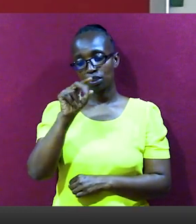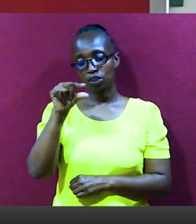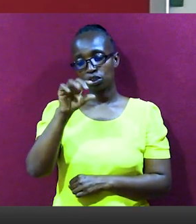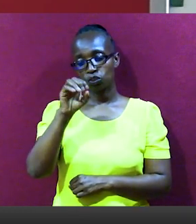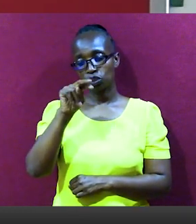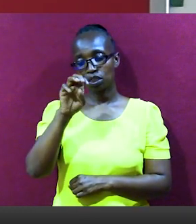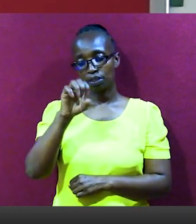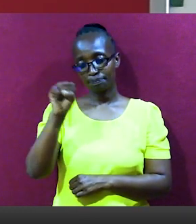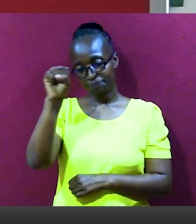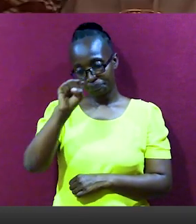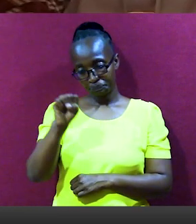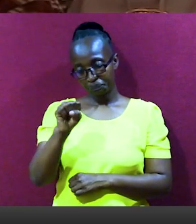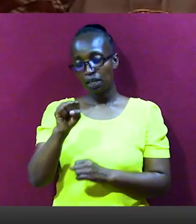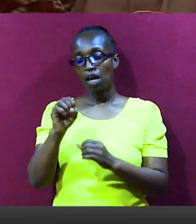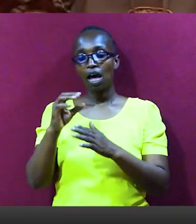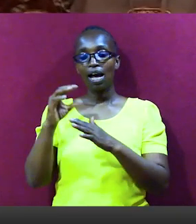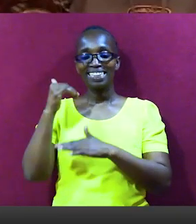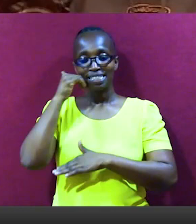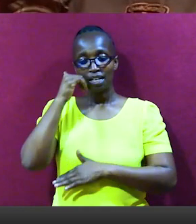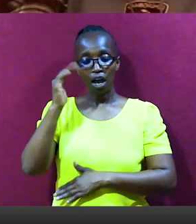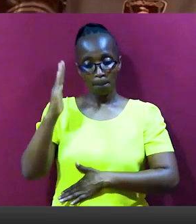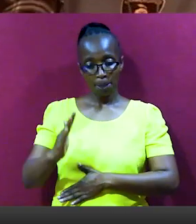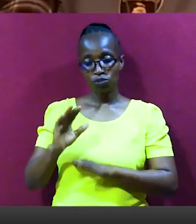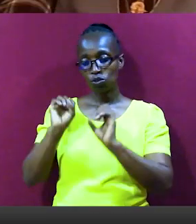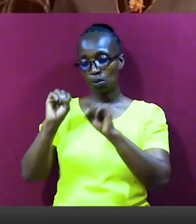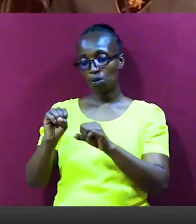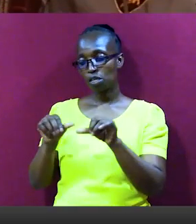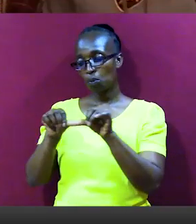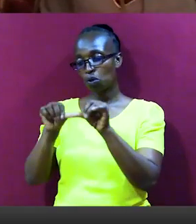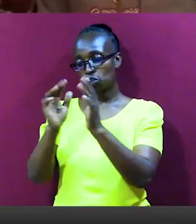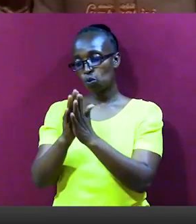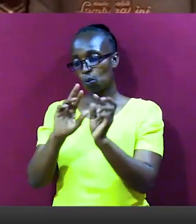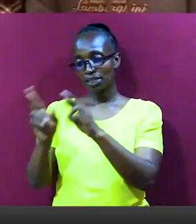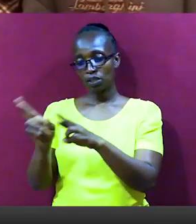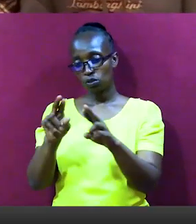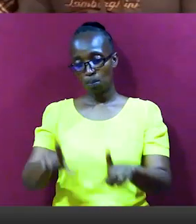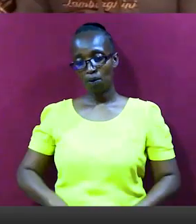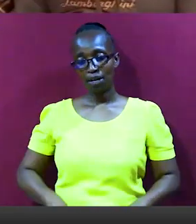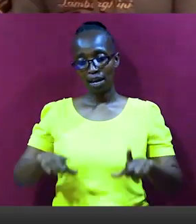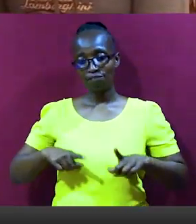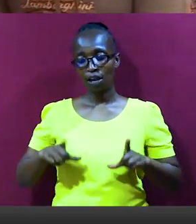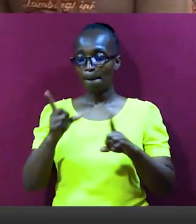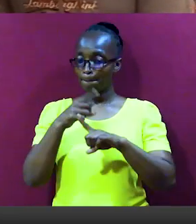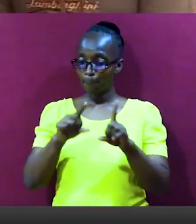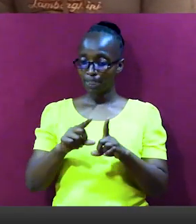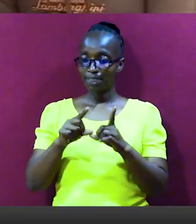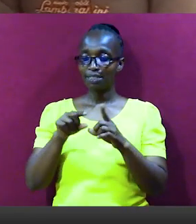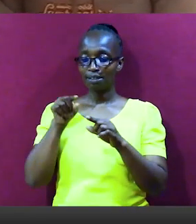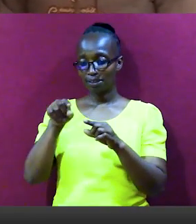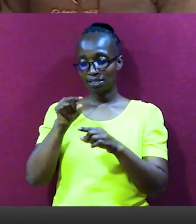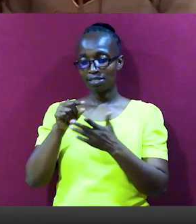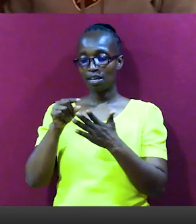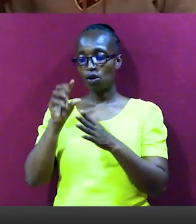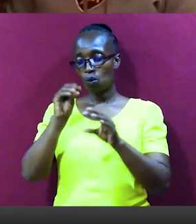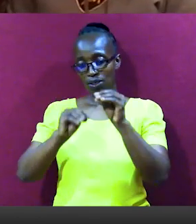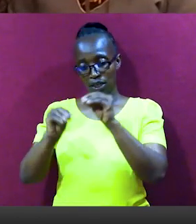of osteogenesis imperfecta. Kutegemea na aina ya ugonjwa, mgonjwa anaweza kuishi maisha ya kawaida, lakini mwathiriwa